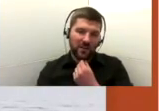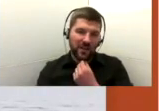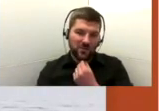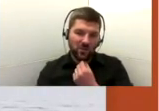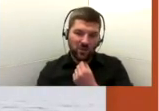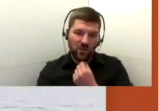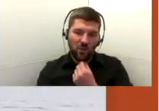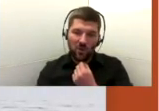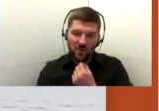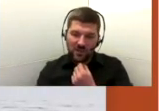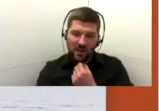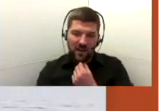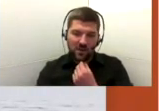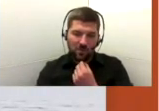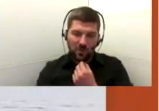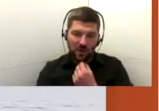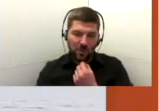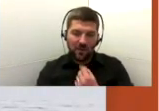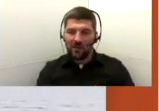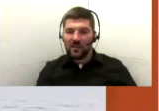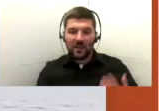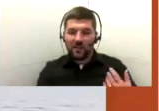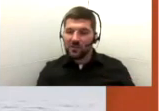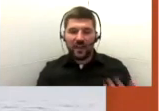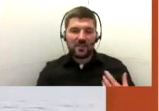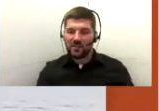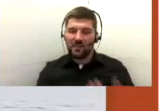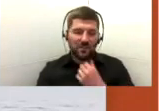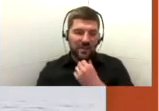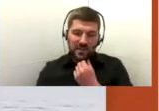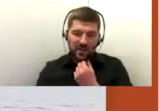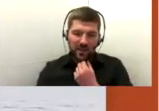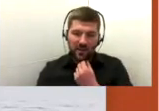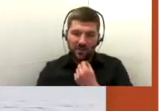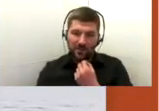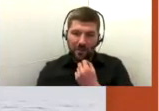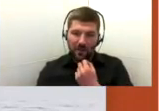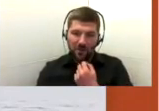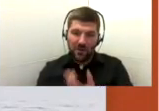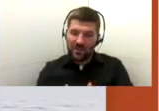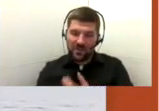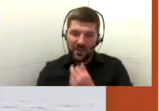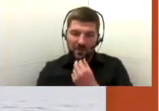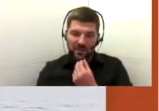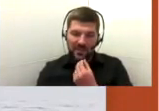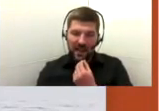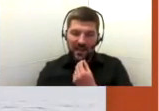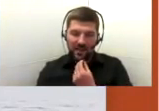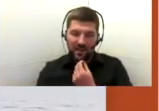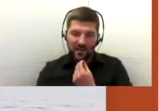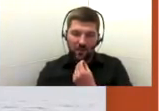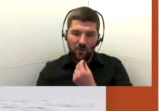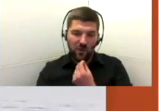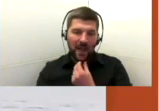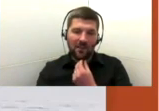when we're on the ice. We'll drill cores to pull up layers of ice underneath us. I'm actually standing